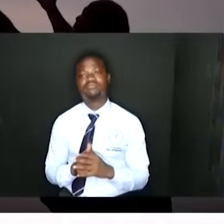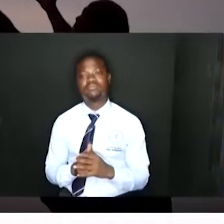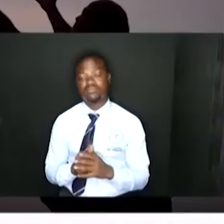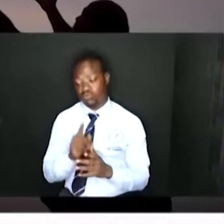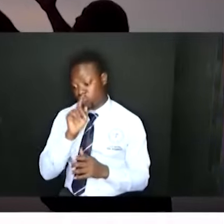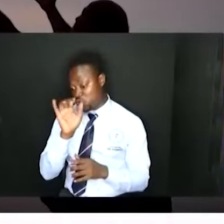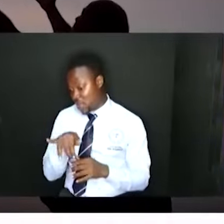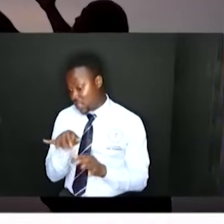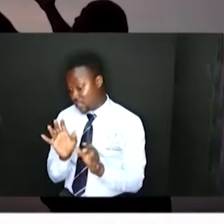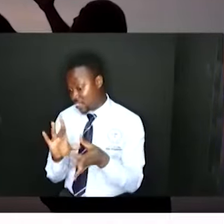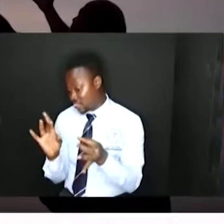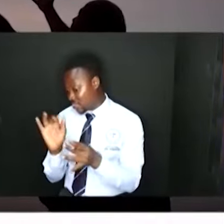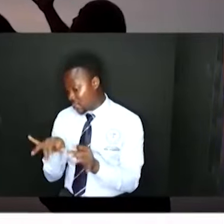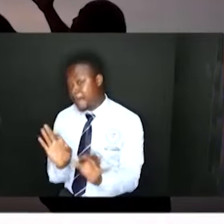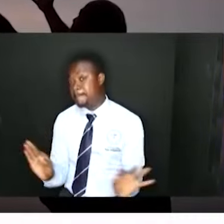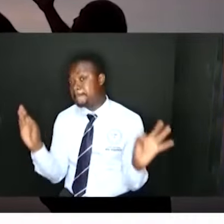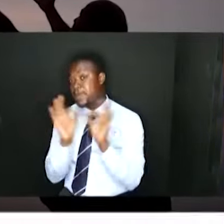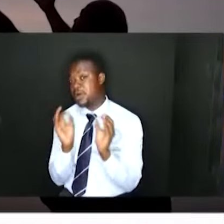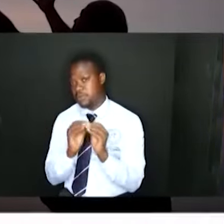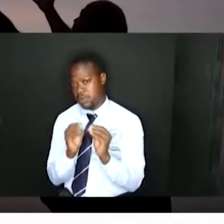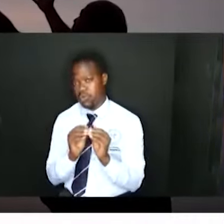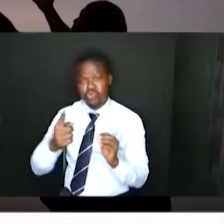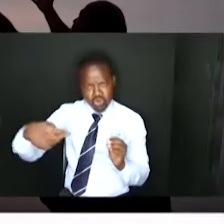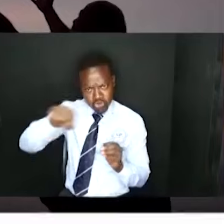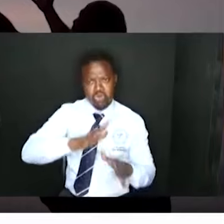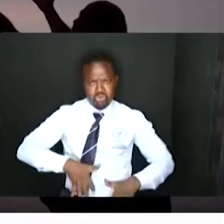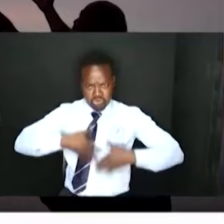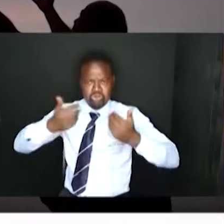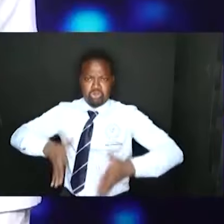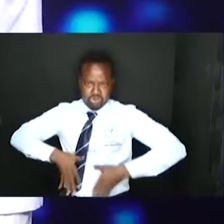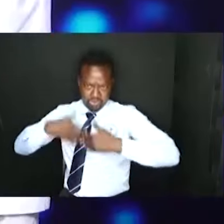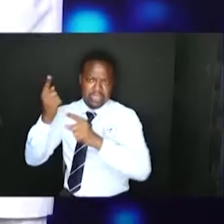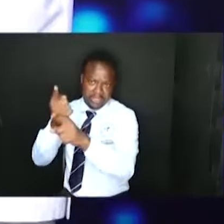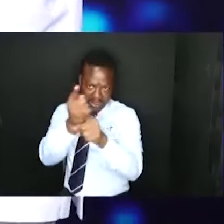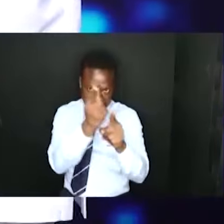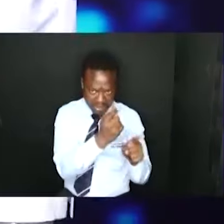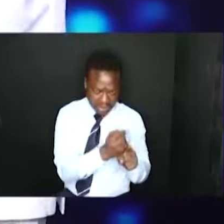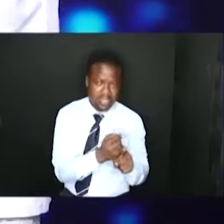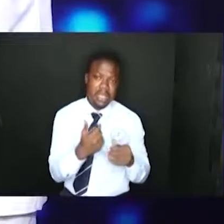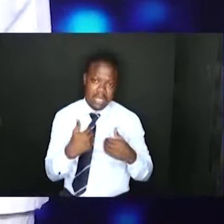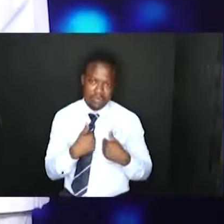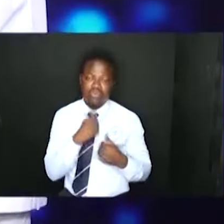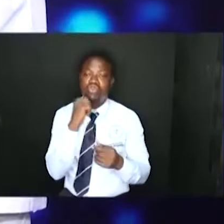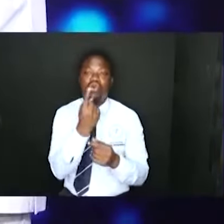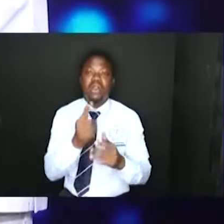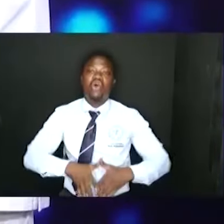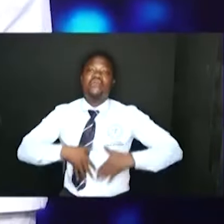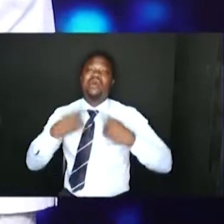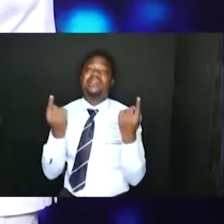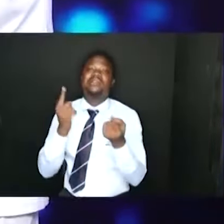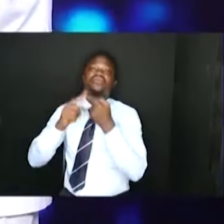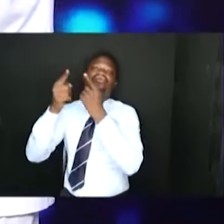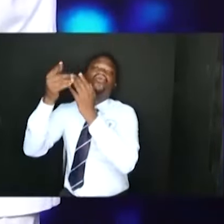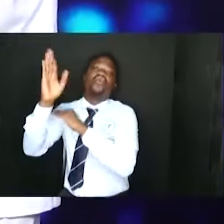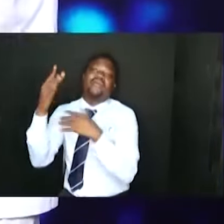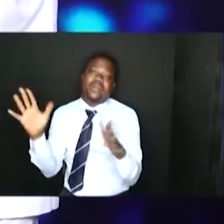very very important. Hey, yami ye. We all make confessions. We are not talking about confessing your sins to God